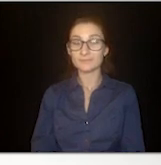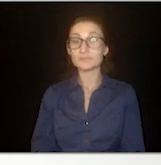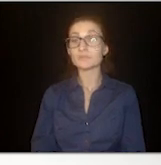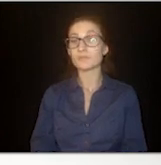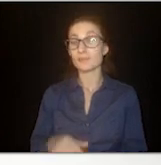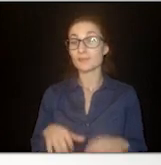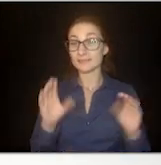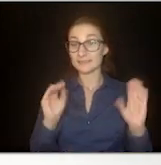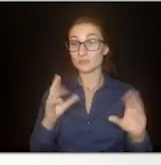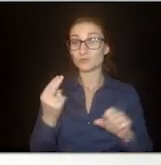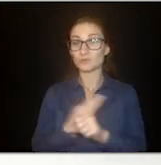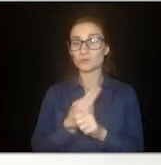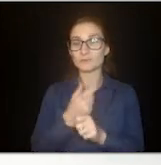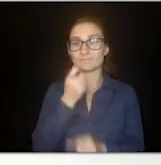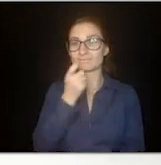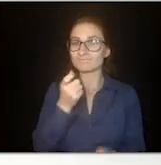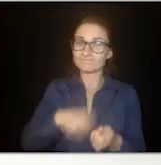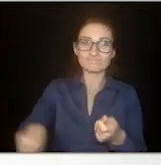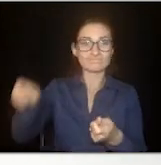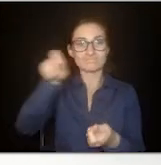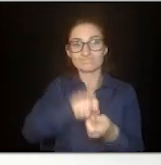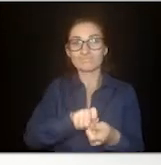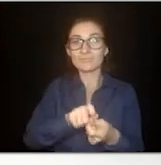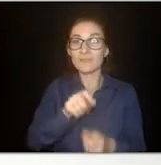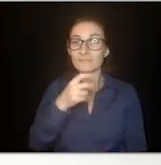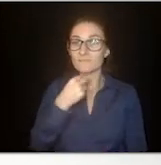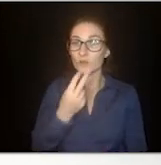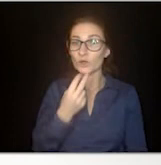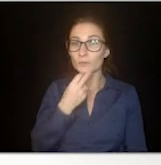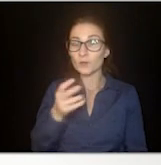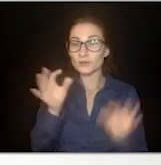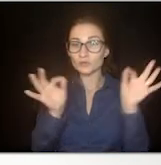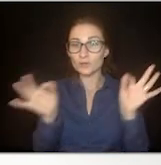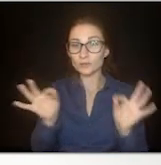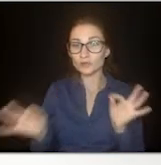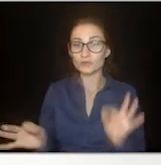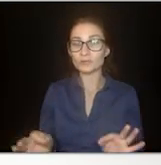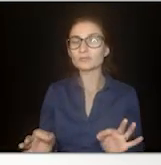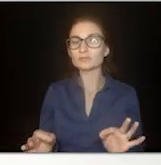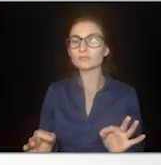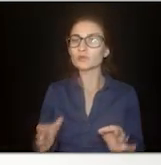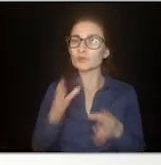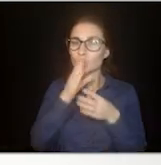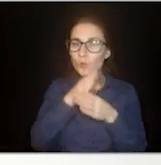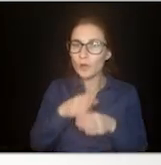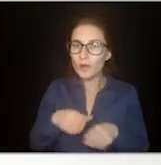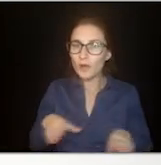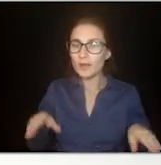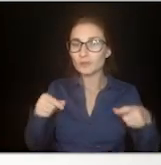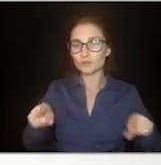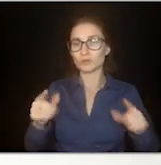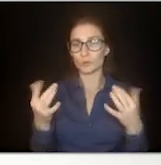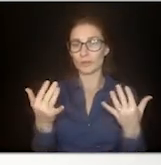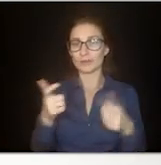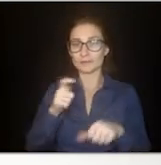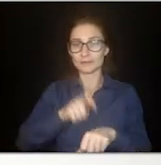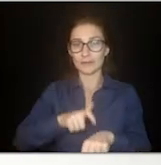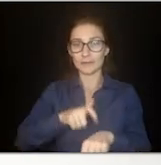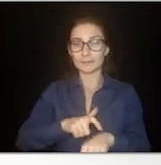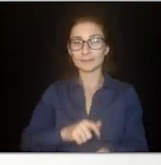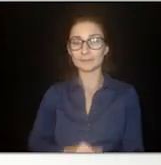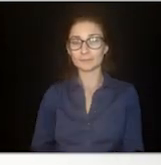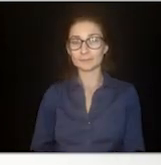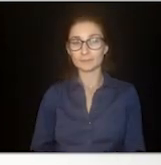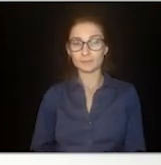Ms. Mallory uses concise verbal instructions and remains quiet during wait time so that Arna can focus her attention